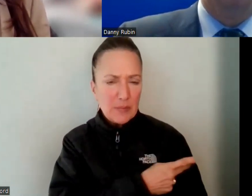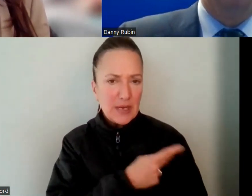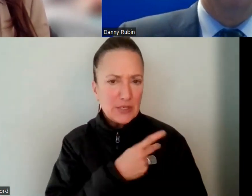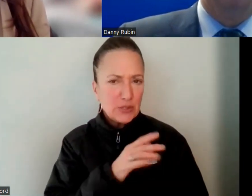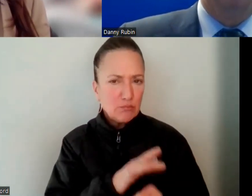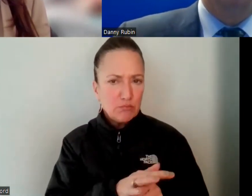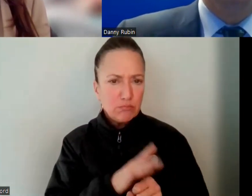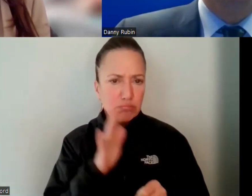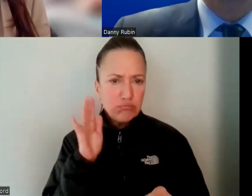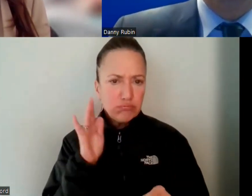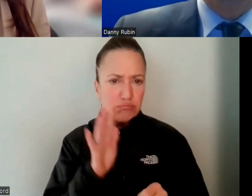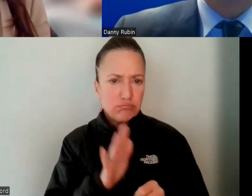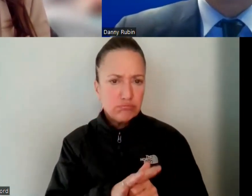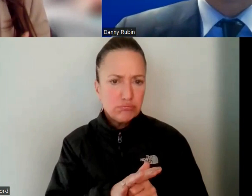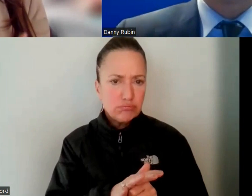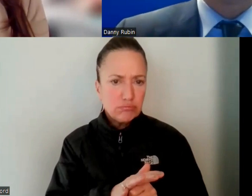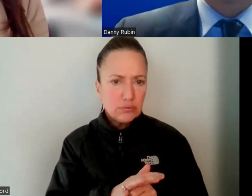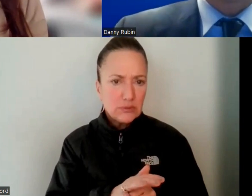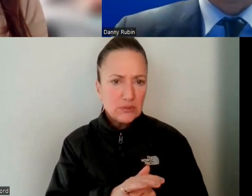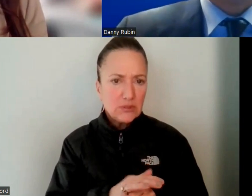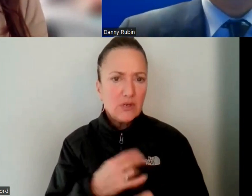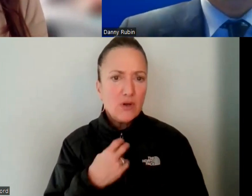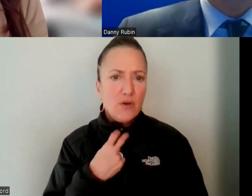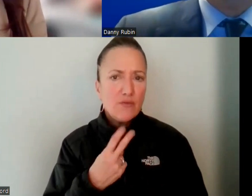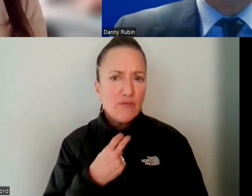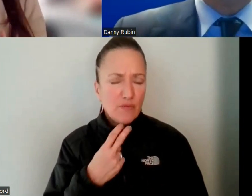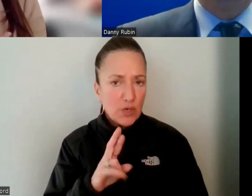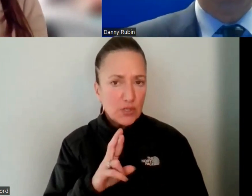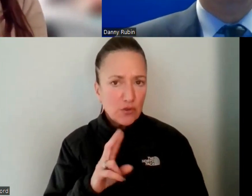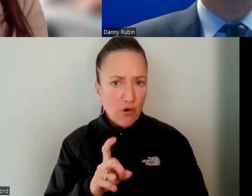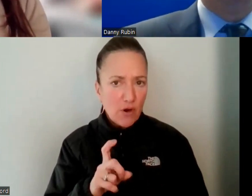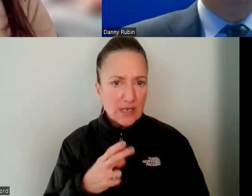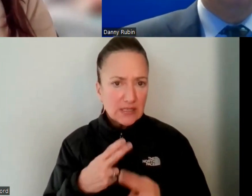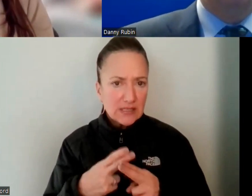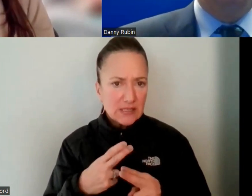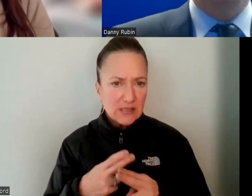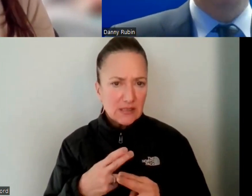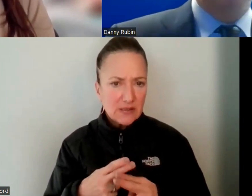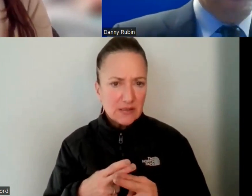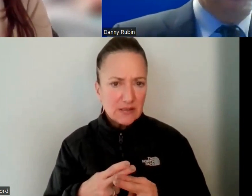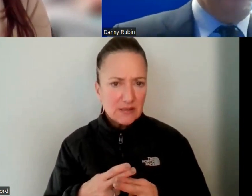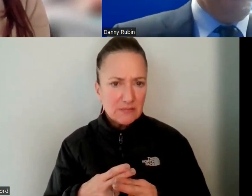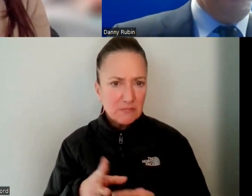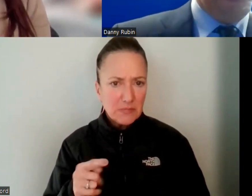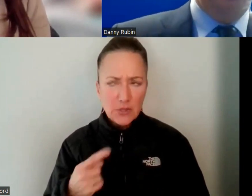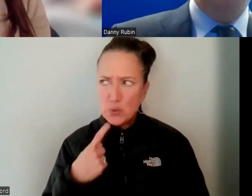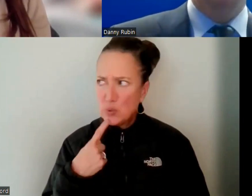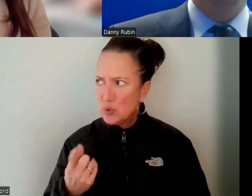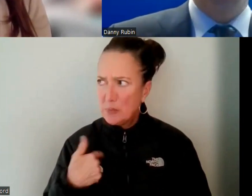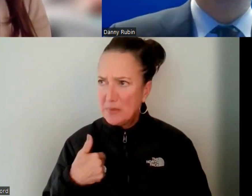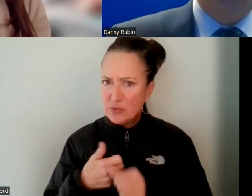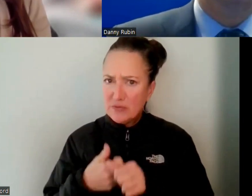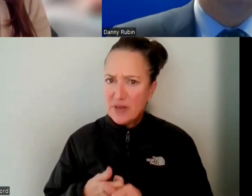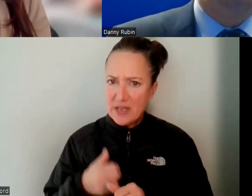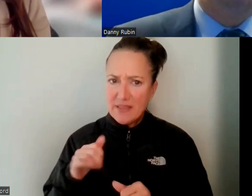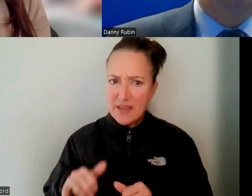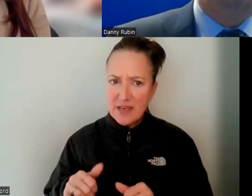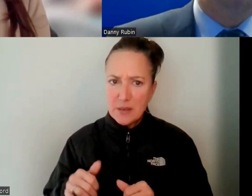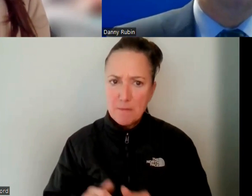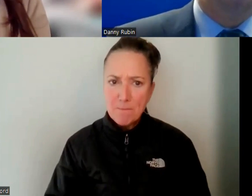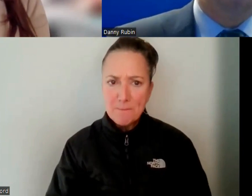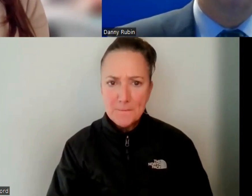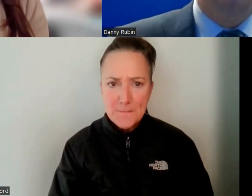I, like said out loud the prescription names. You told me to do this, and she told me